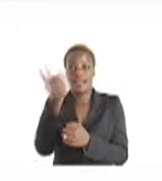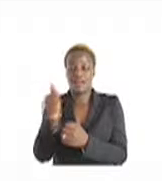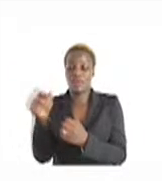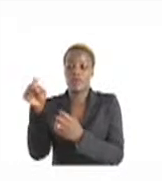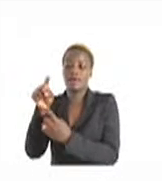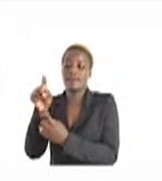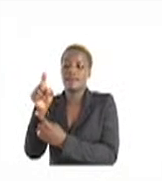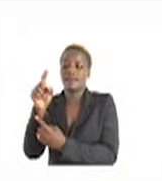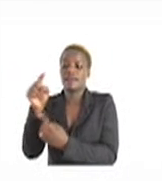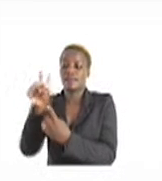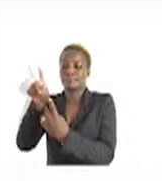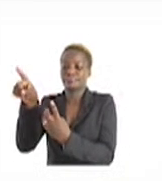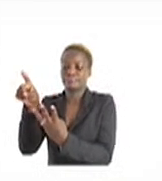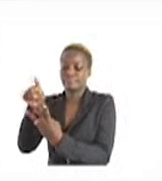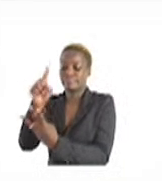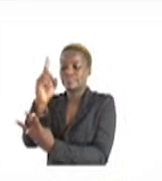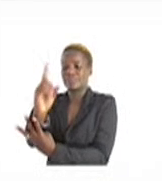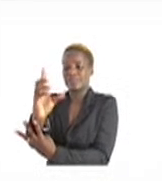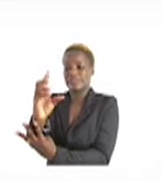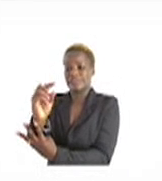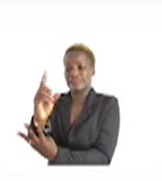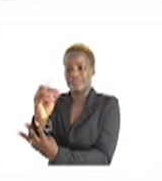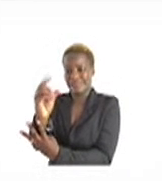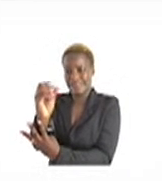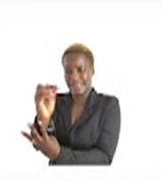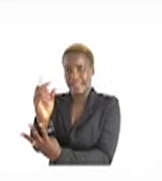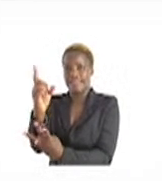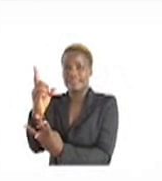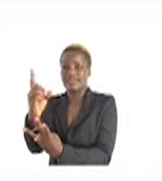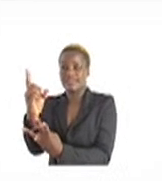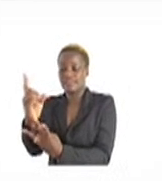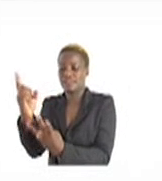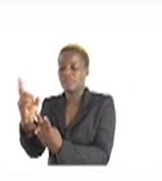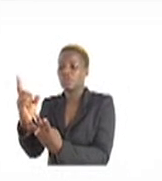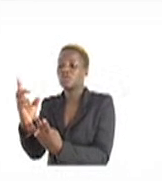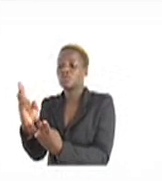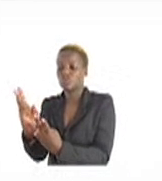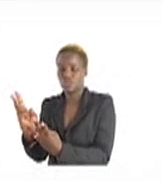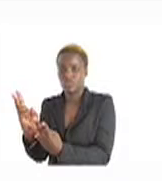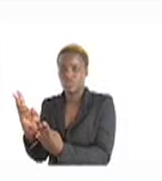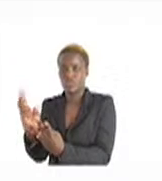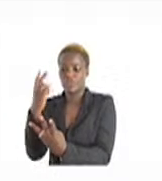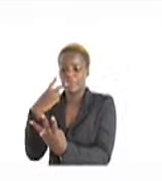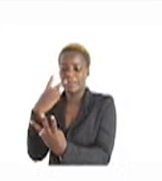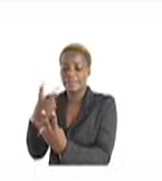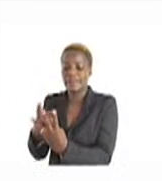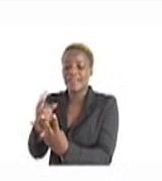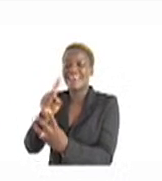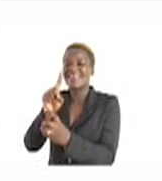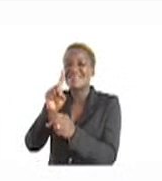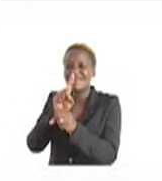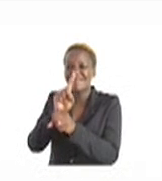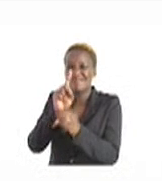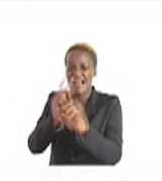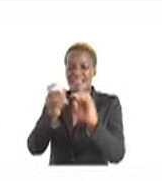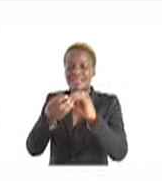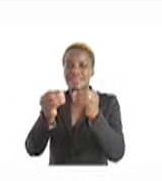have an 11, and we have a 12. We can notice by looking on the first numbers that all